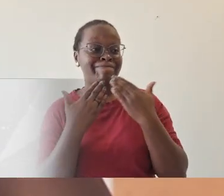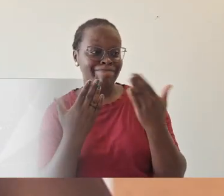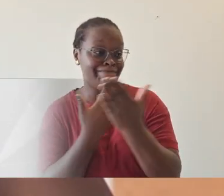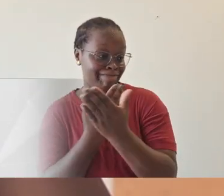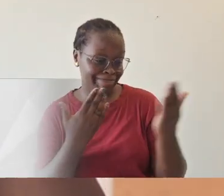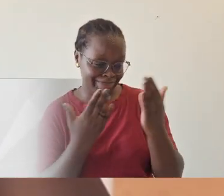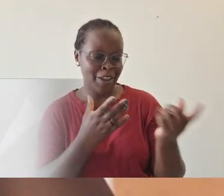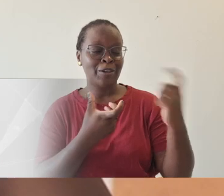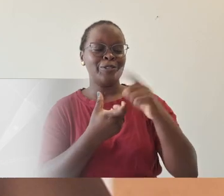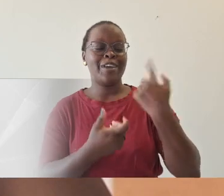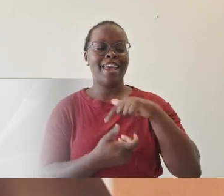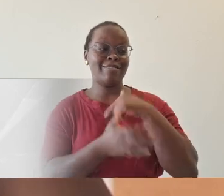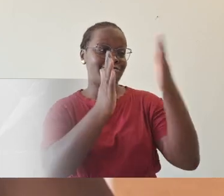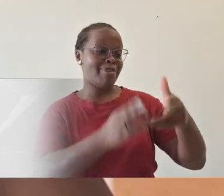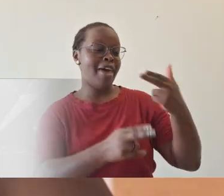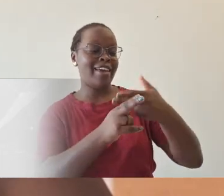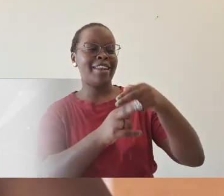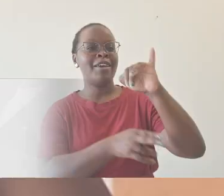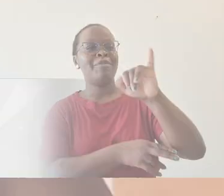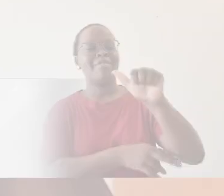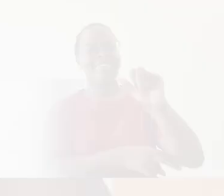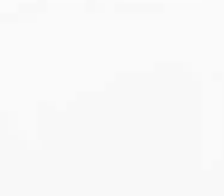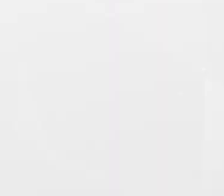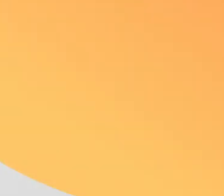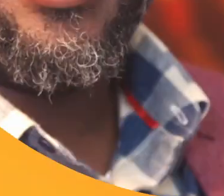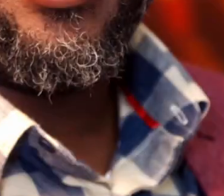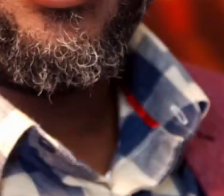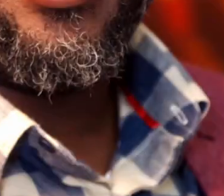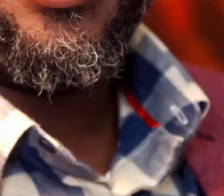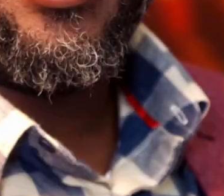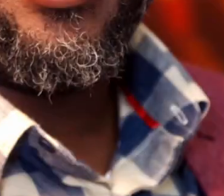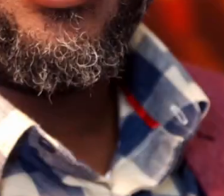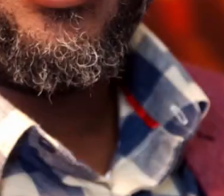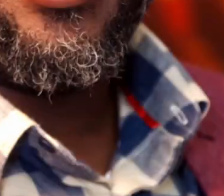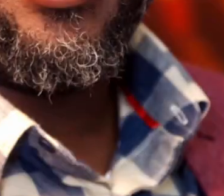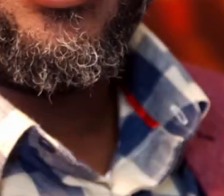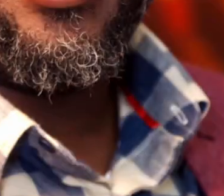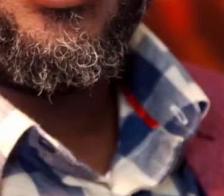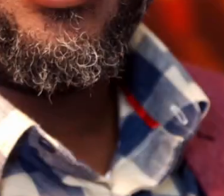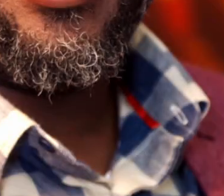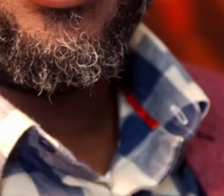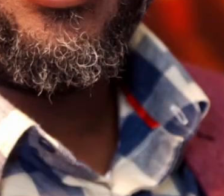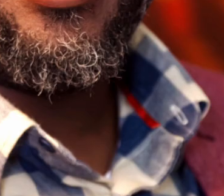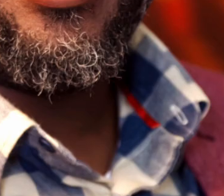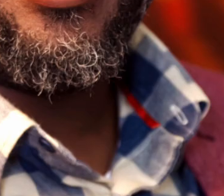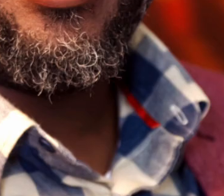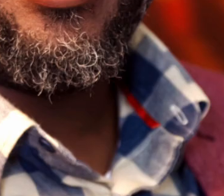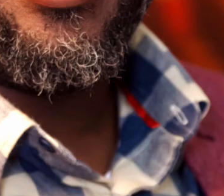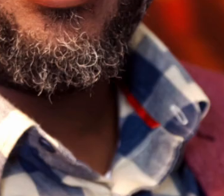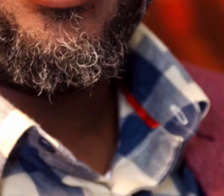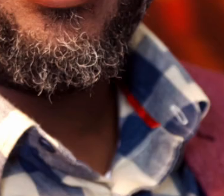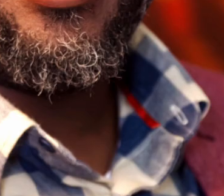Thank you all for joining us on this edition. I'm your host, Ian Wafula. In studio, I'm joined by Ng'ang'a Kibandi, who's the Partnerships and